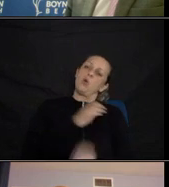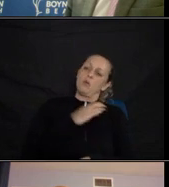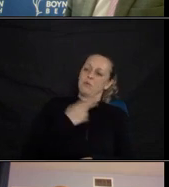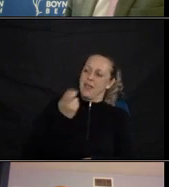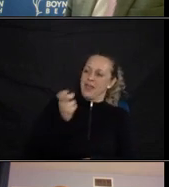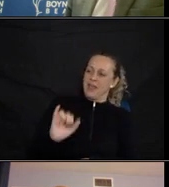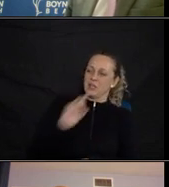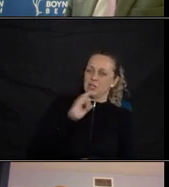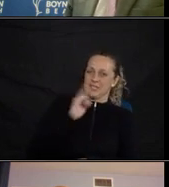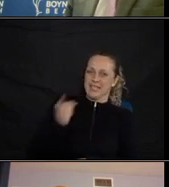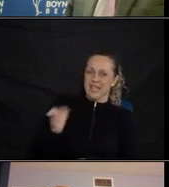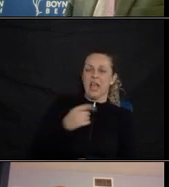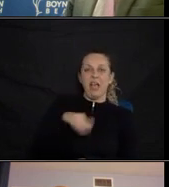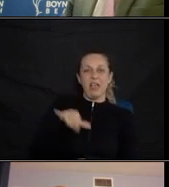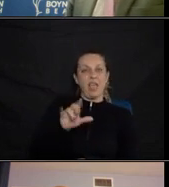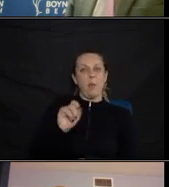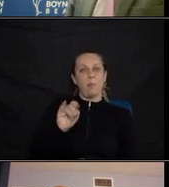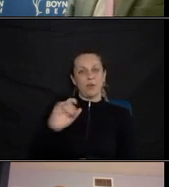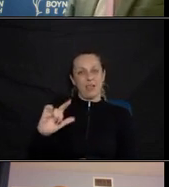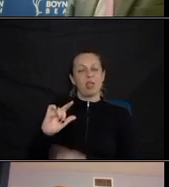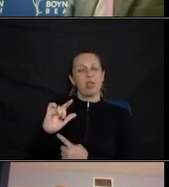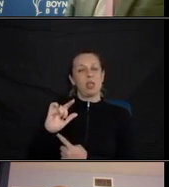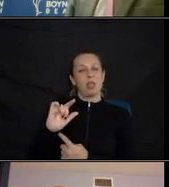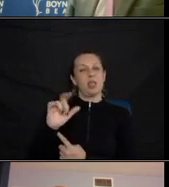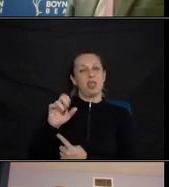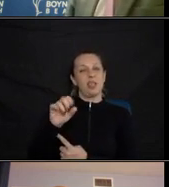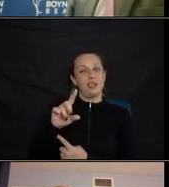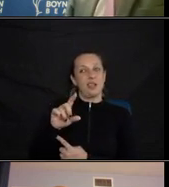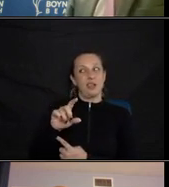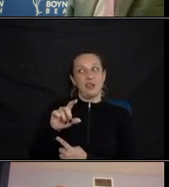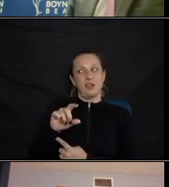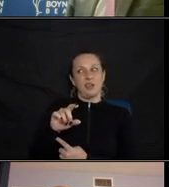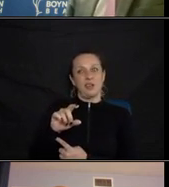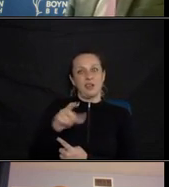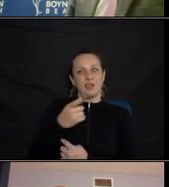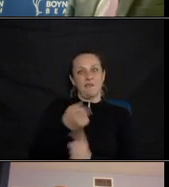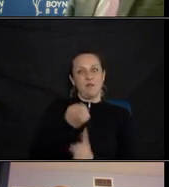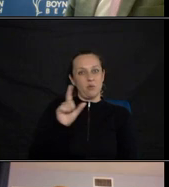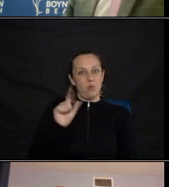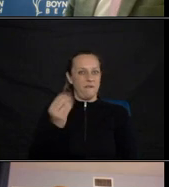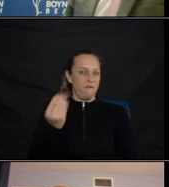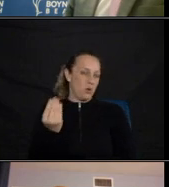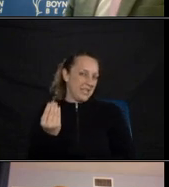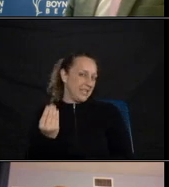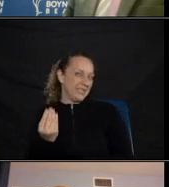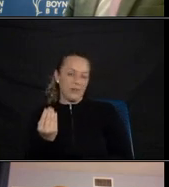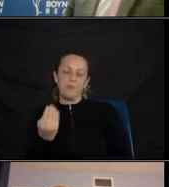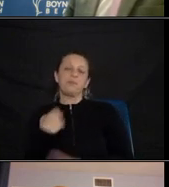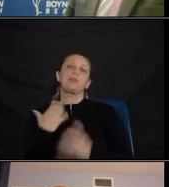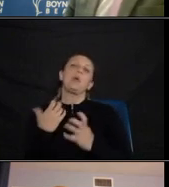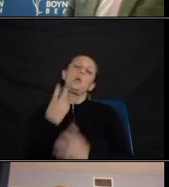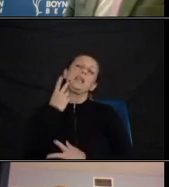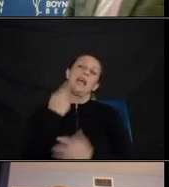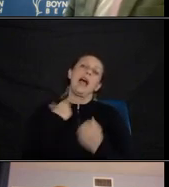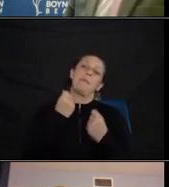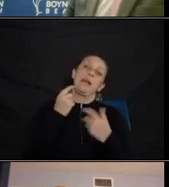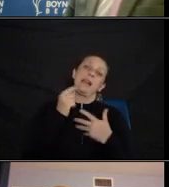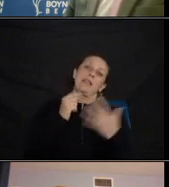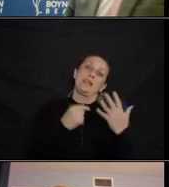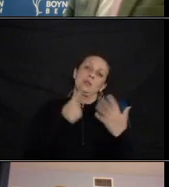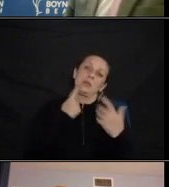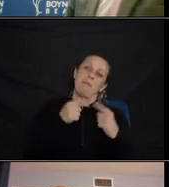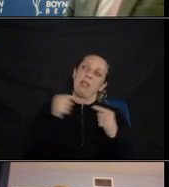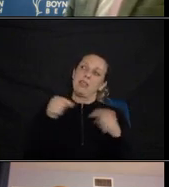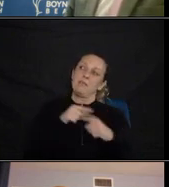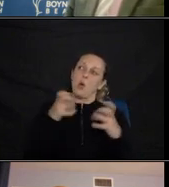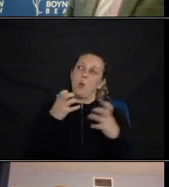just said. That appraisal is in from 2014. And what I would like to see, and I have many things to say about this,